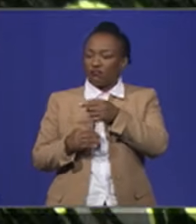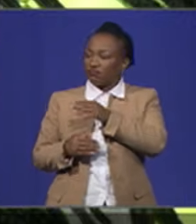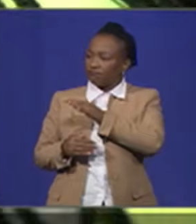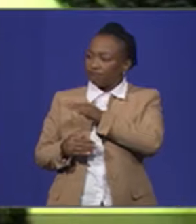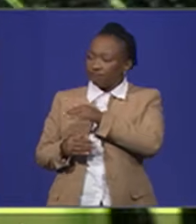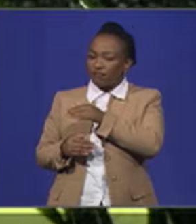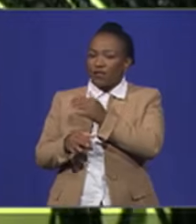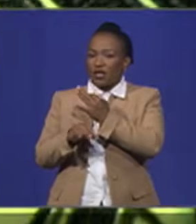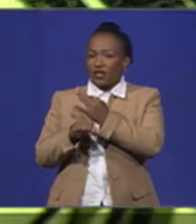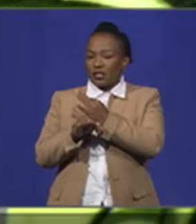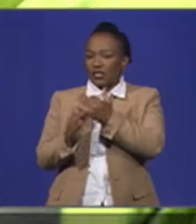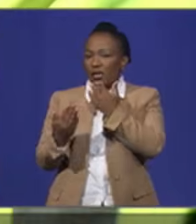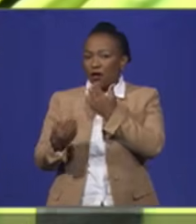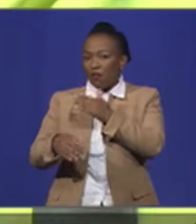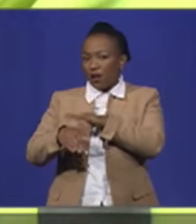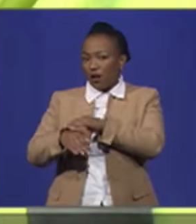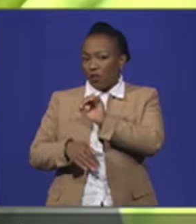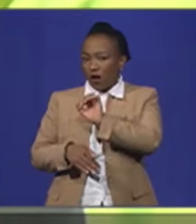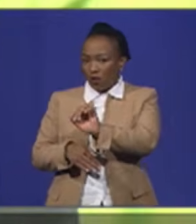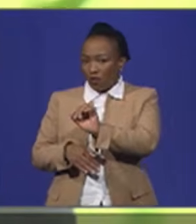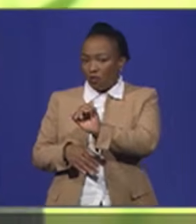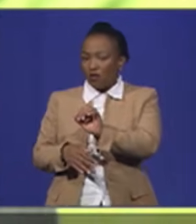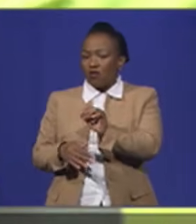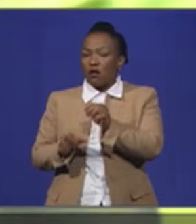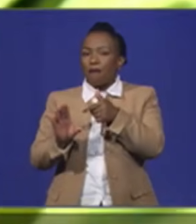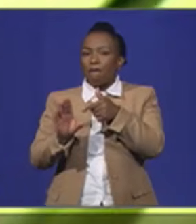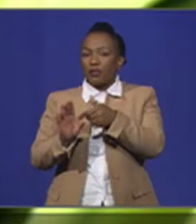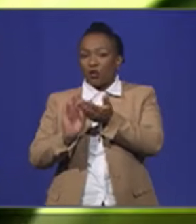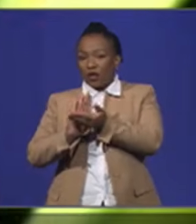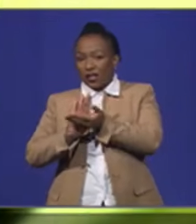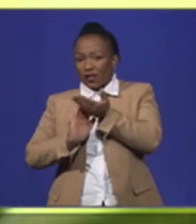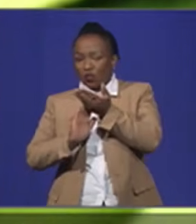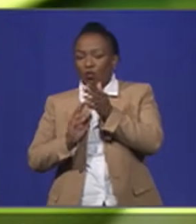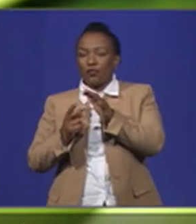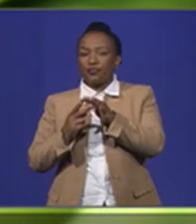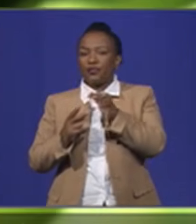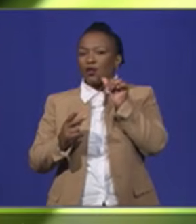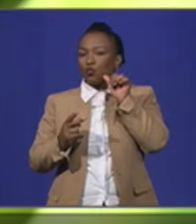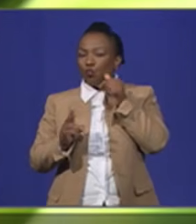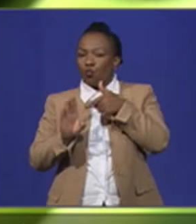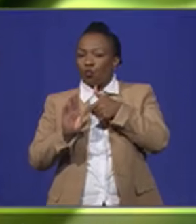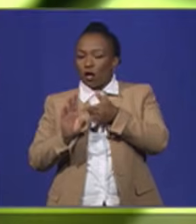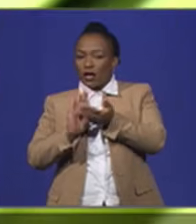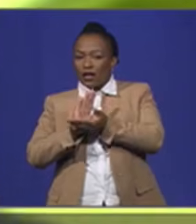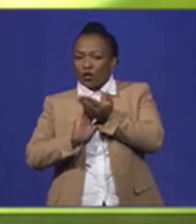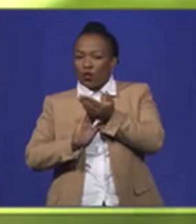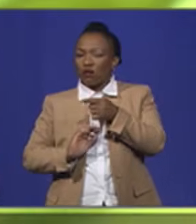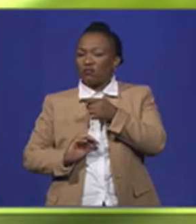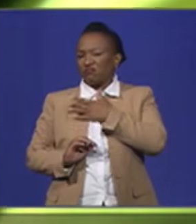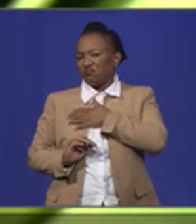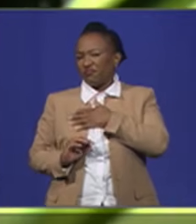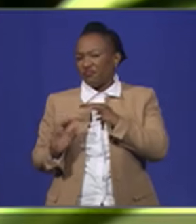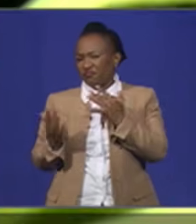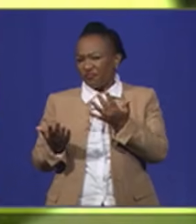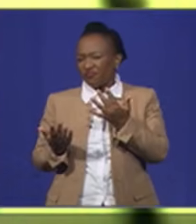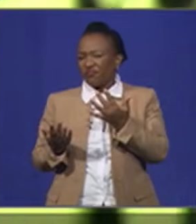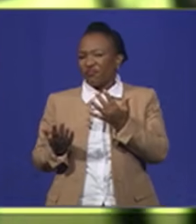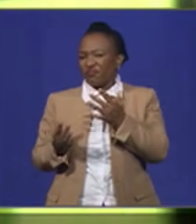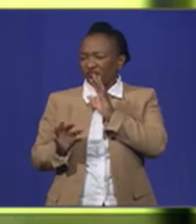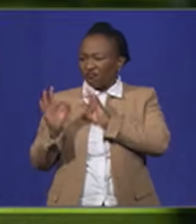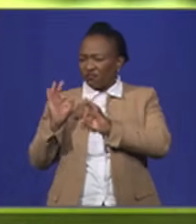le wena papa re lebogela nako ya gago. Petrolo ya tlhatlhoga, diesel ya tlhatlhoga, re setse ka diura di le 3. O ikutlwa yang ka ga seno? Re tlhalosetse le gore a o